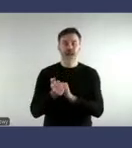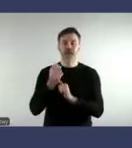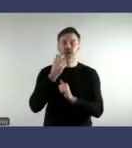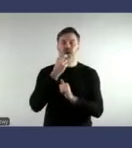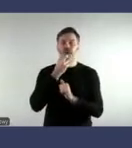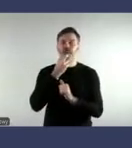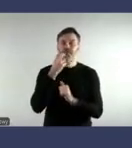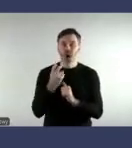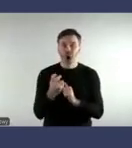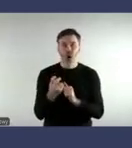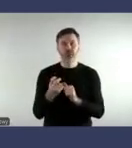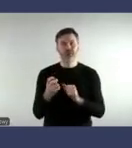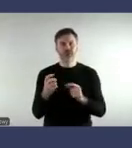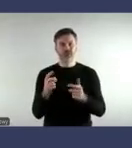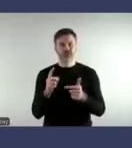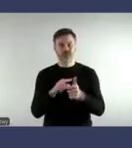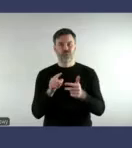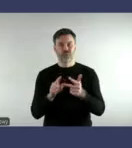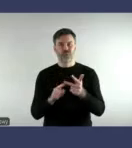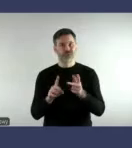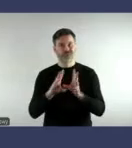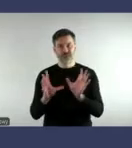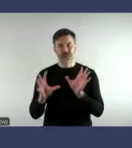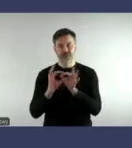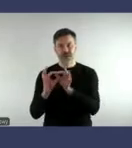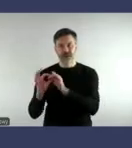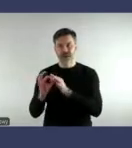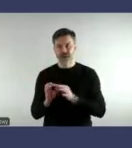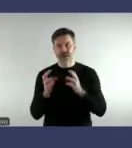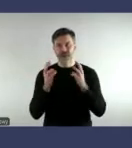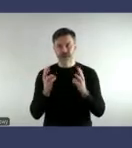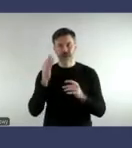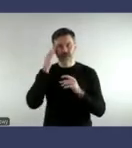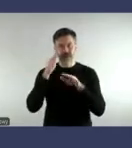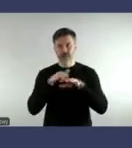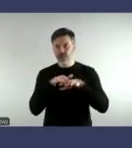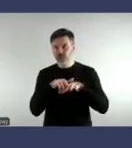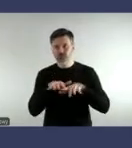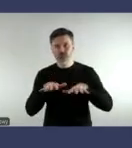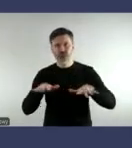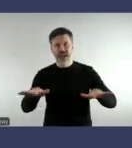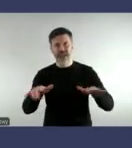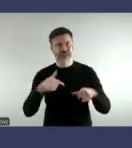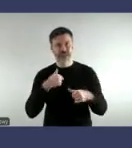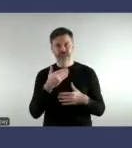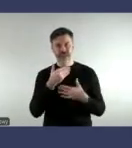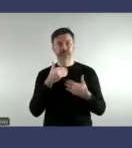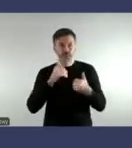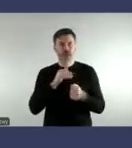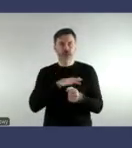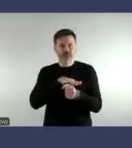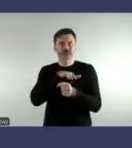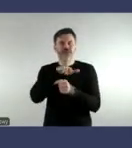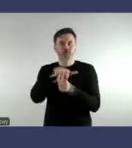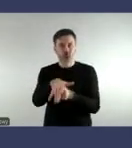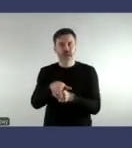functioning of local energy distribution networks. As we know, these networks are